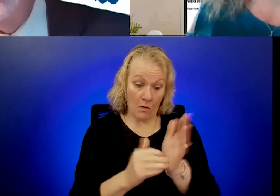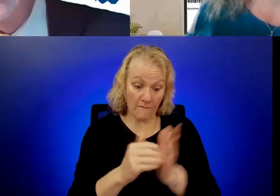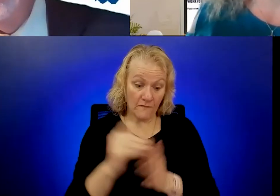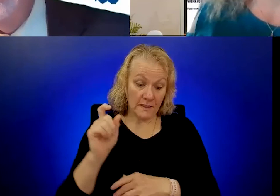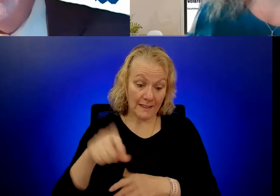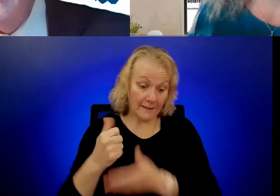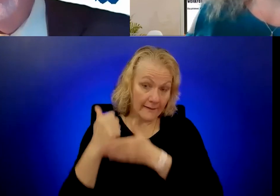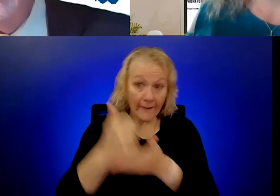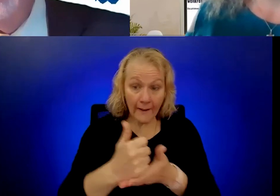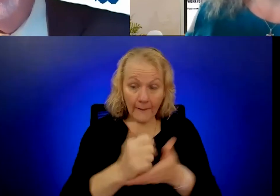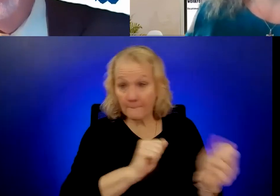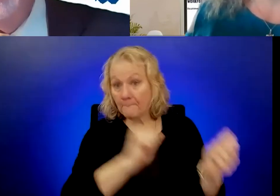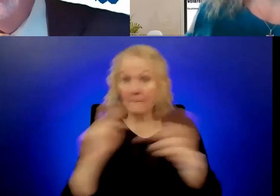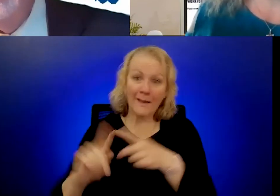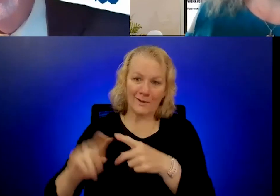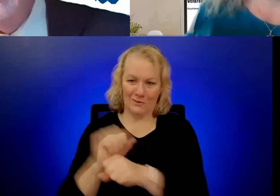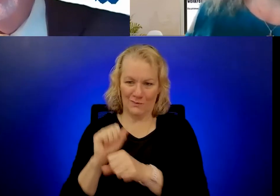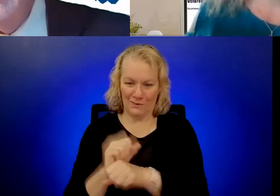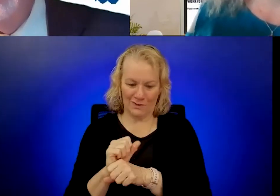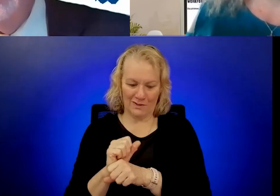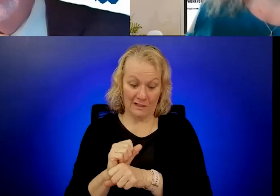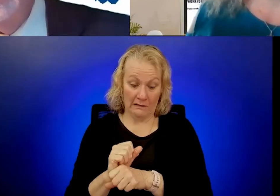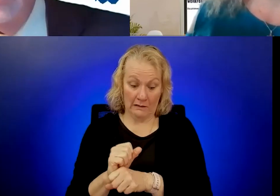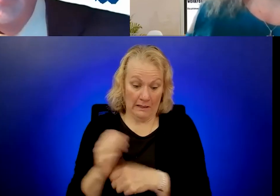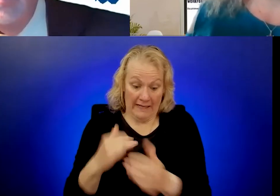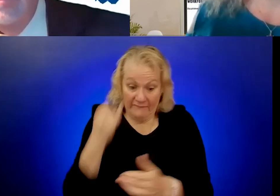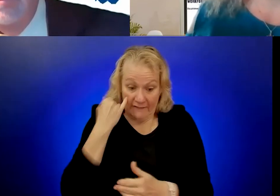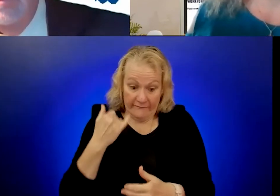help getting back to work, even if they haven't